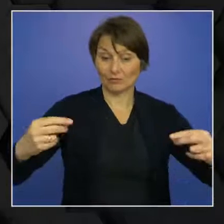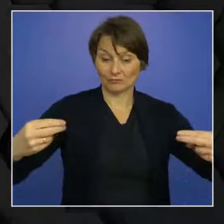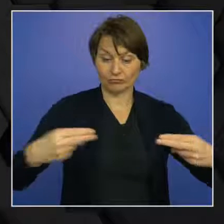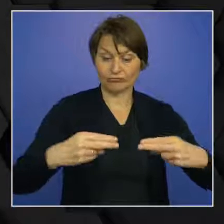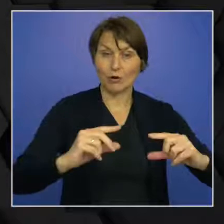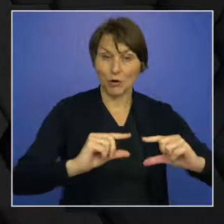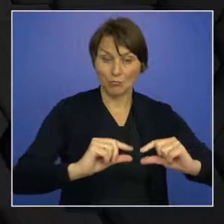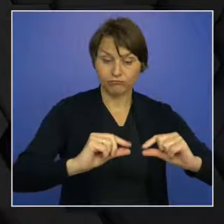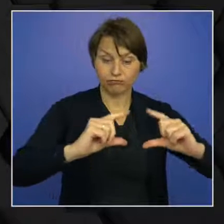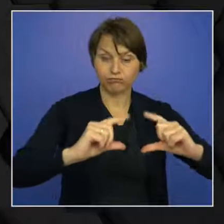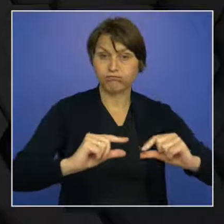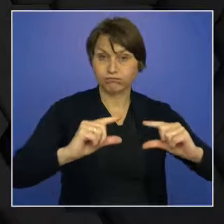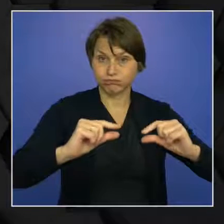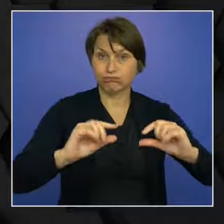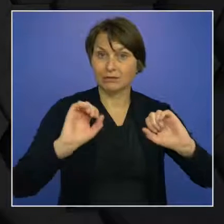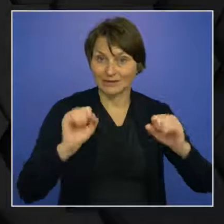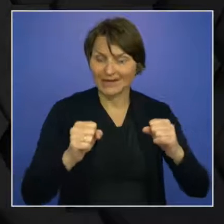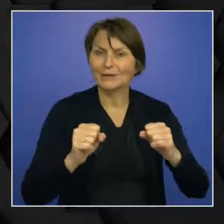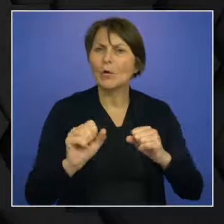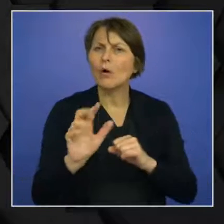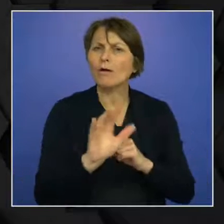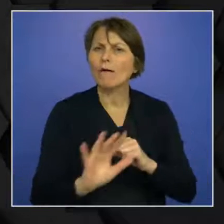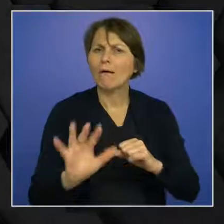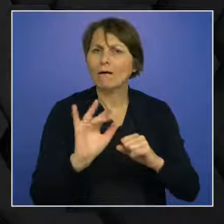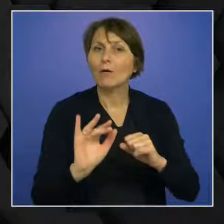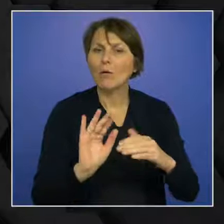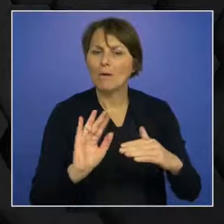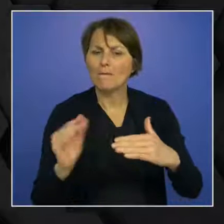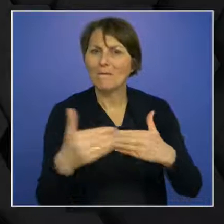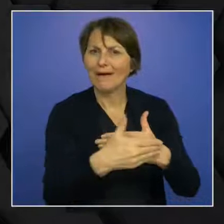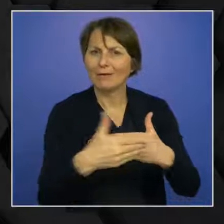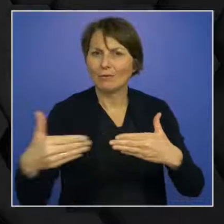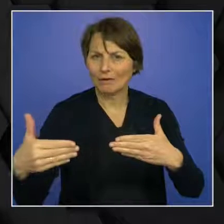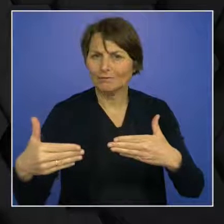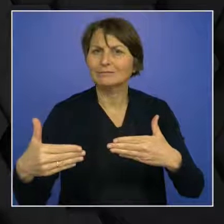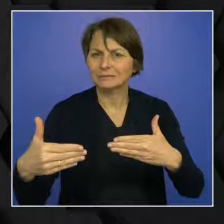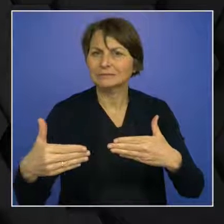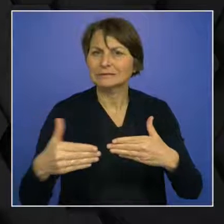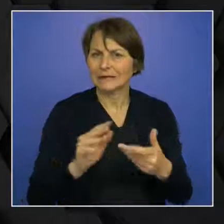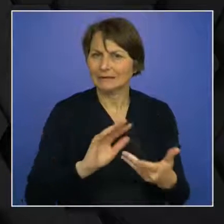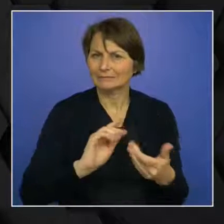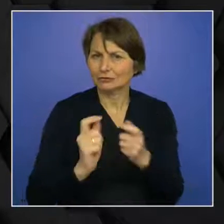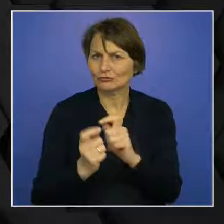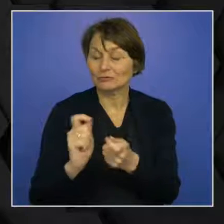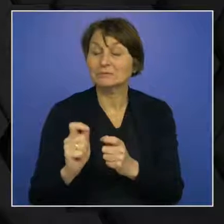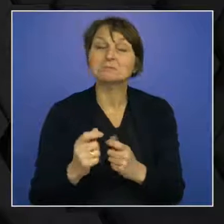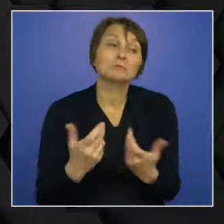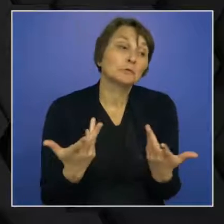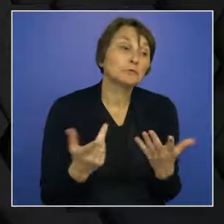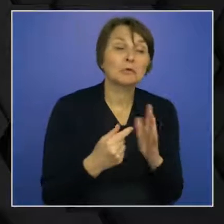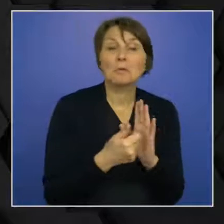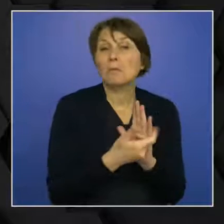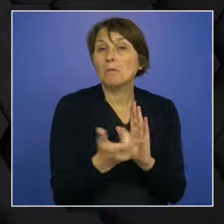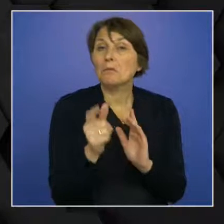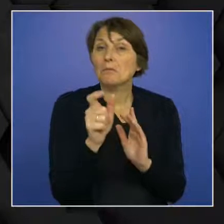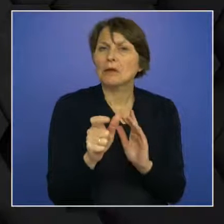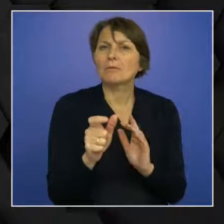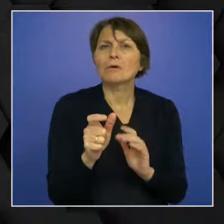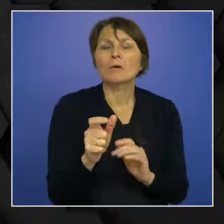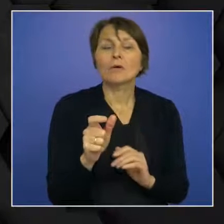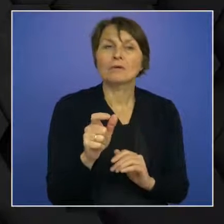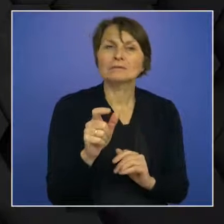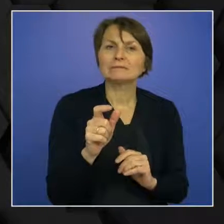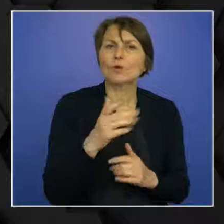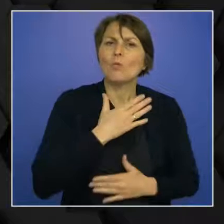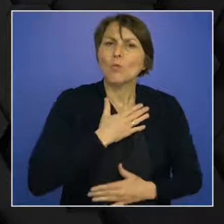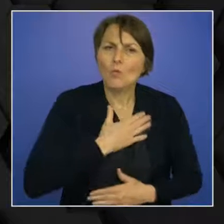the color of the font, and the background of the font. So some people really like it or need it, that it is